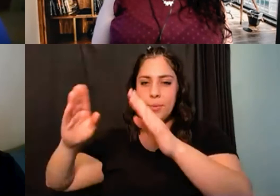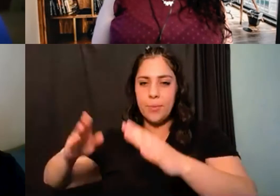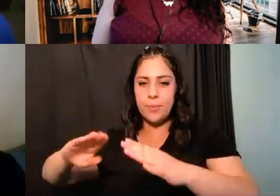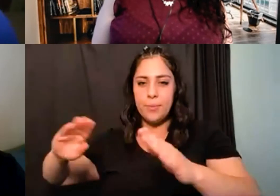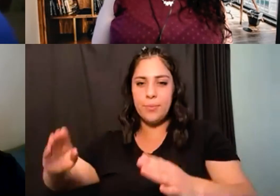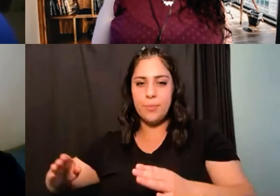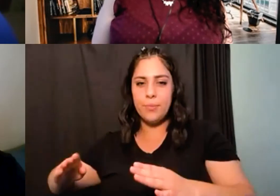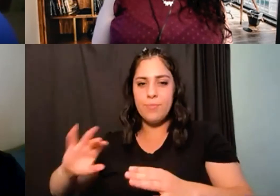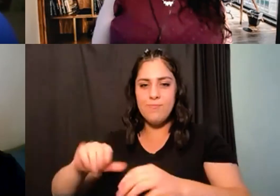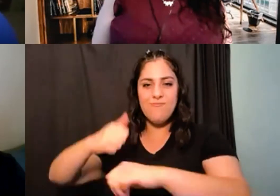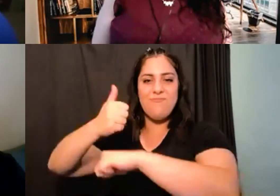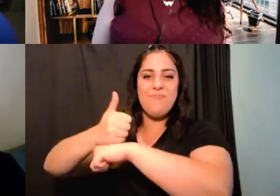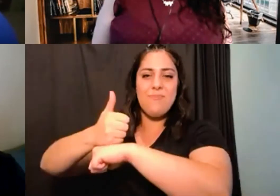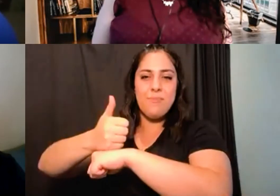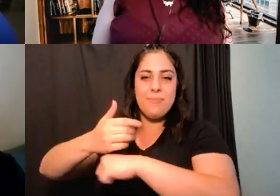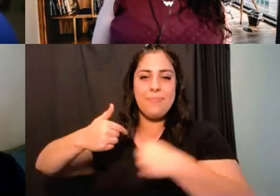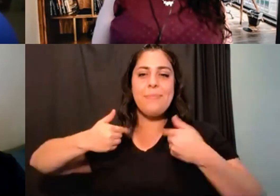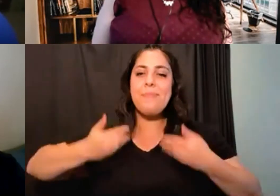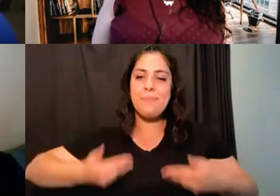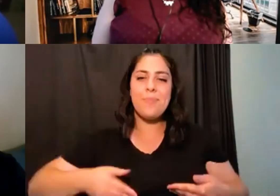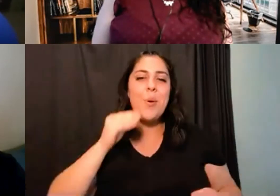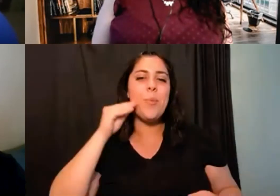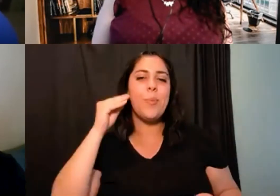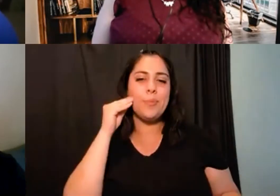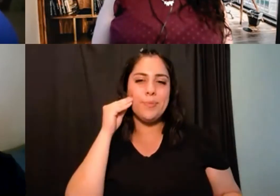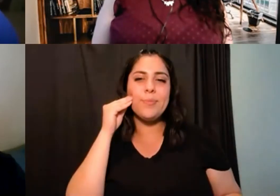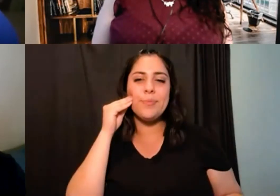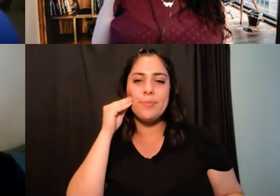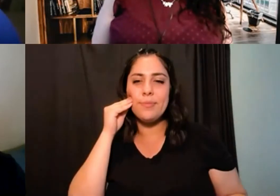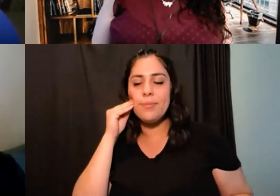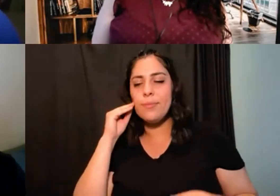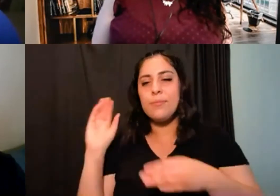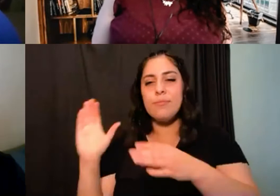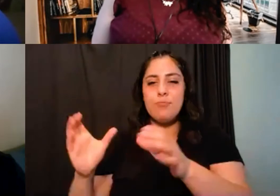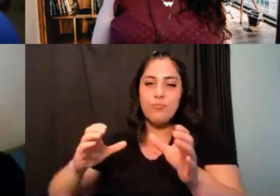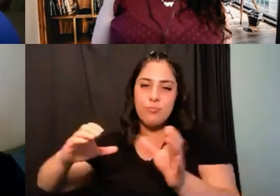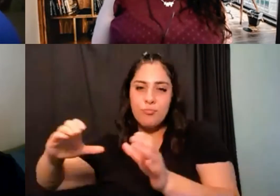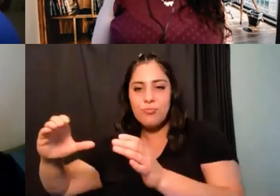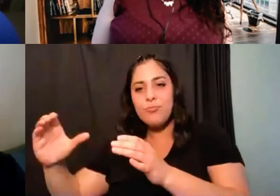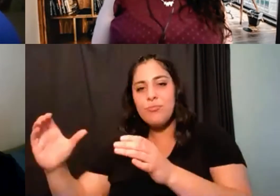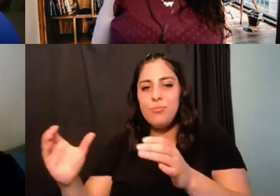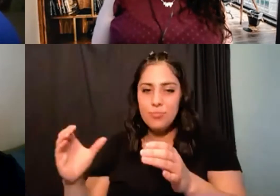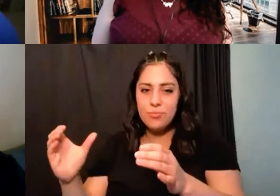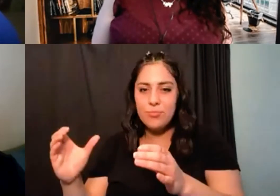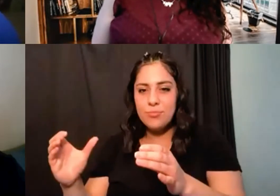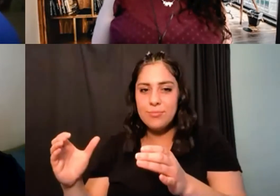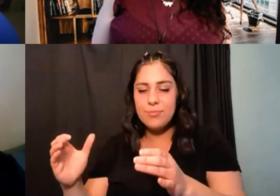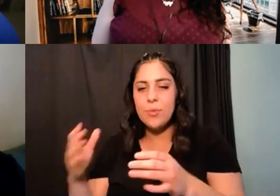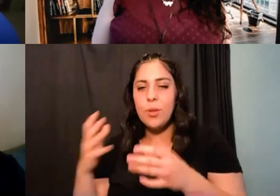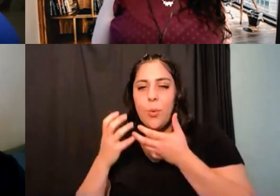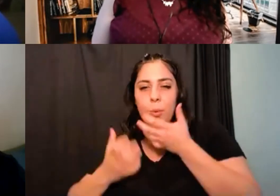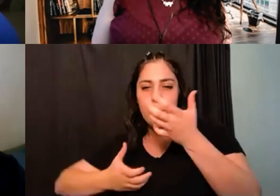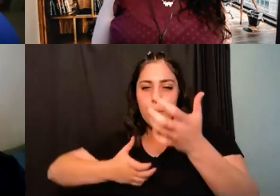flag and calls me home. Big hips swing loud, big moves, big moans.